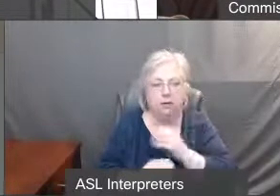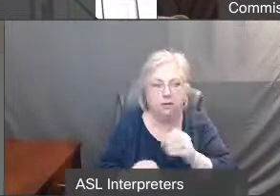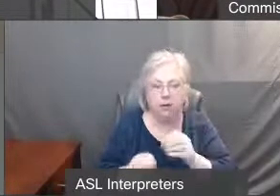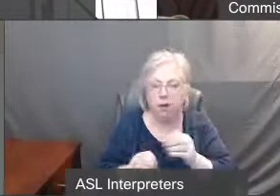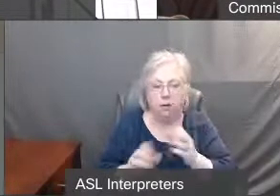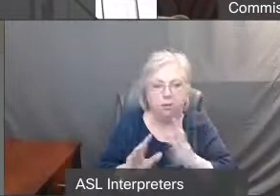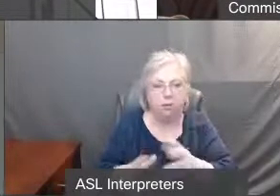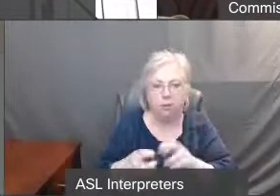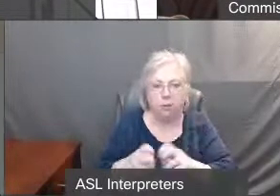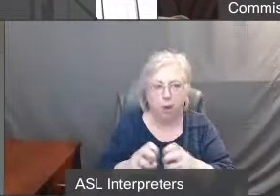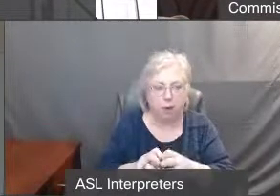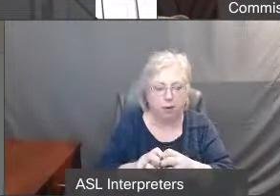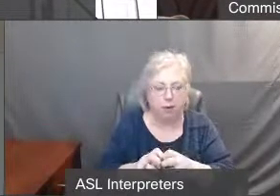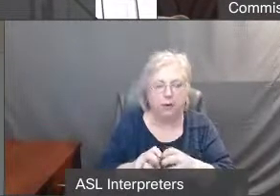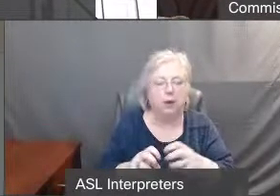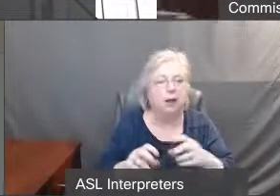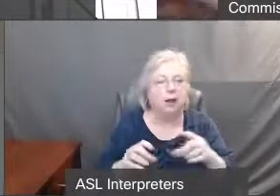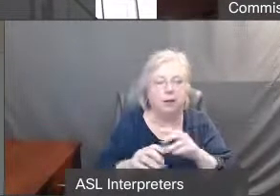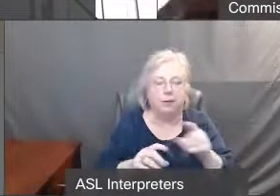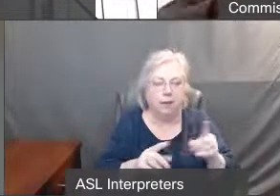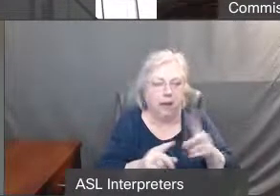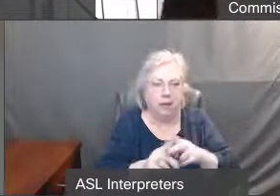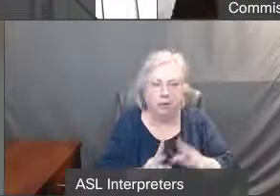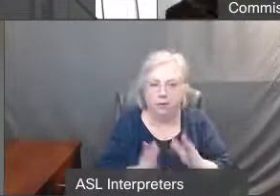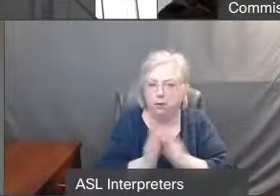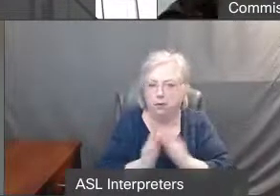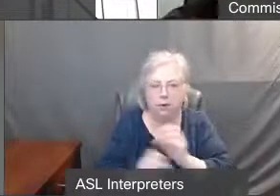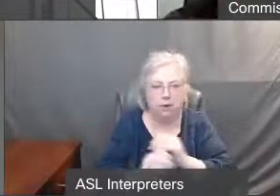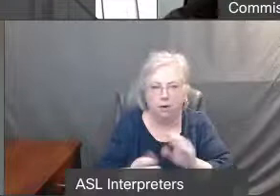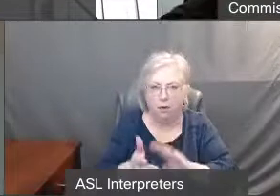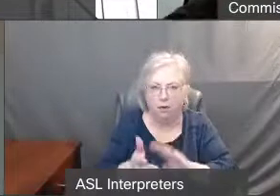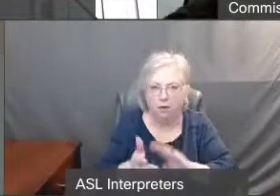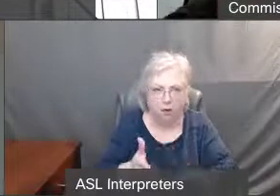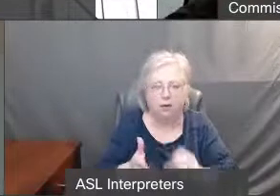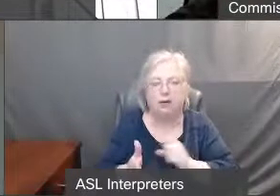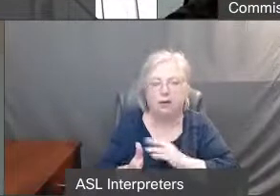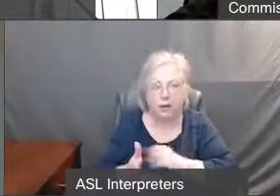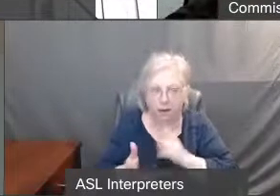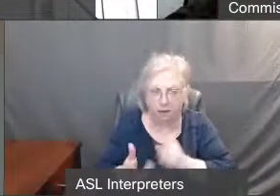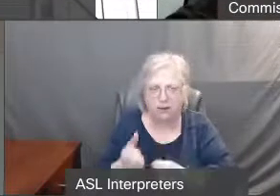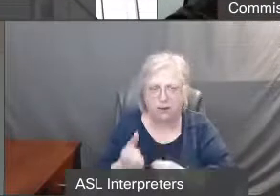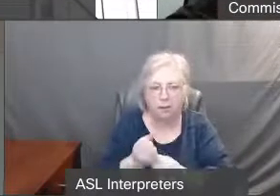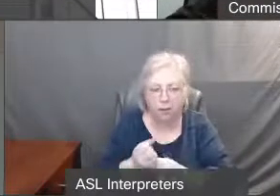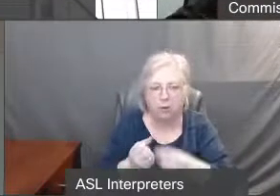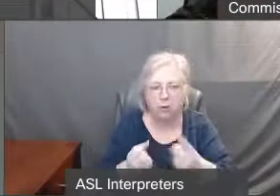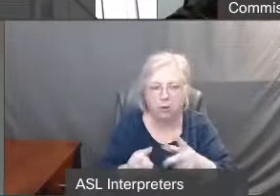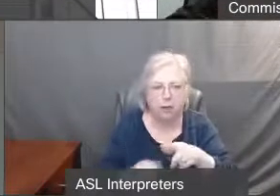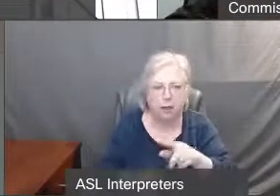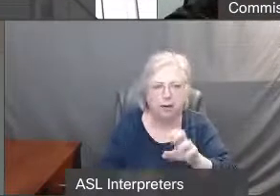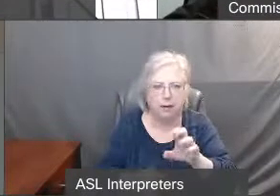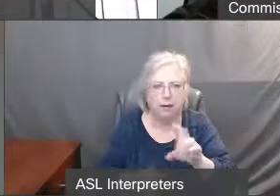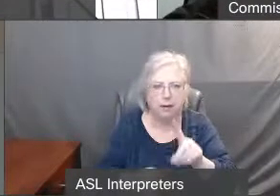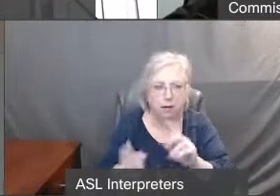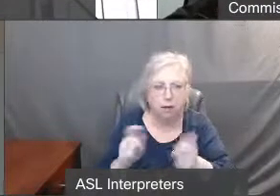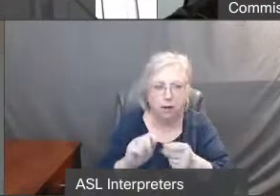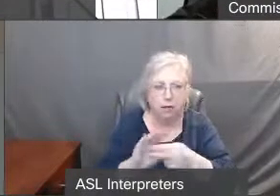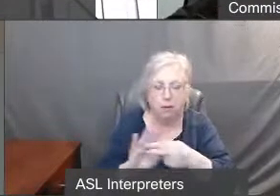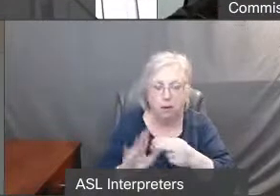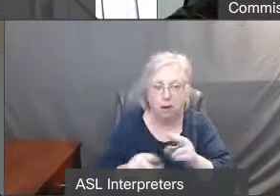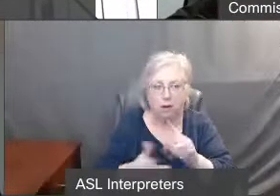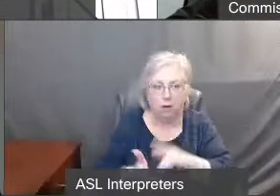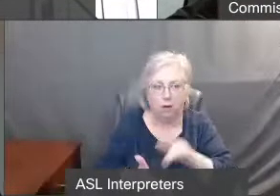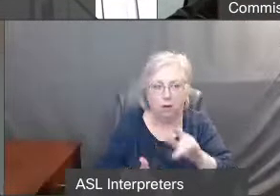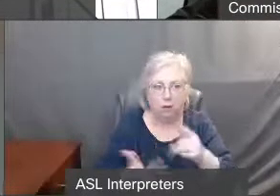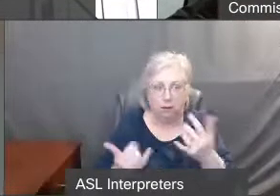requesting no variances with this proposed PCD rezoning. Staff is supportive of the requested PCD rezoning to utilize the existing